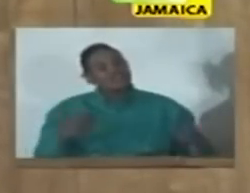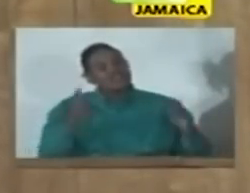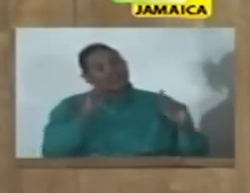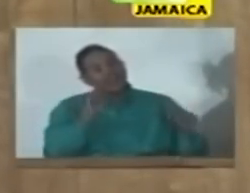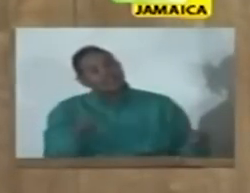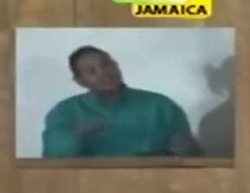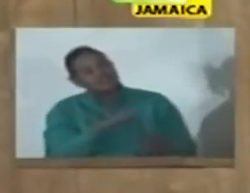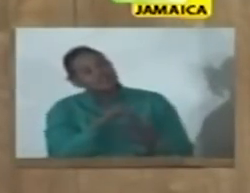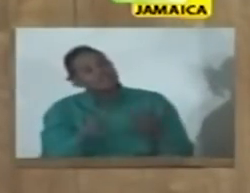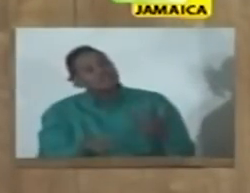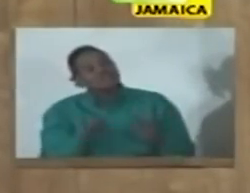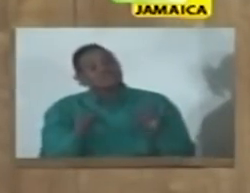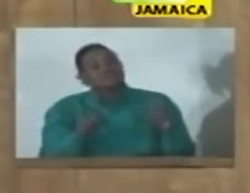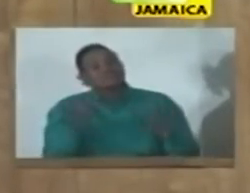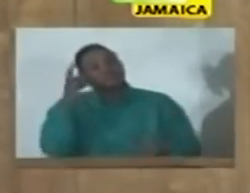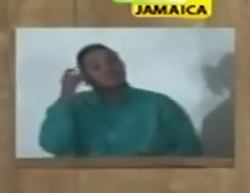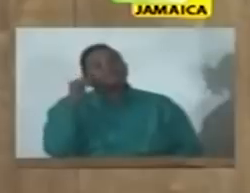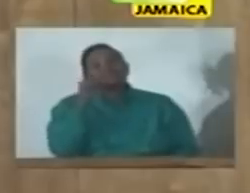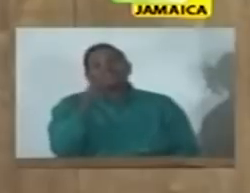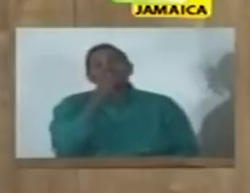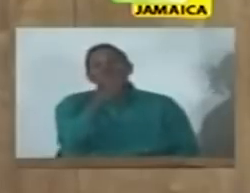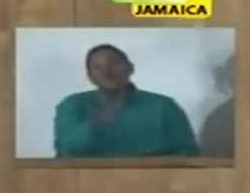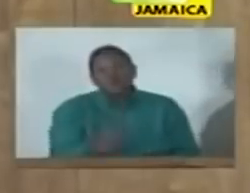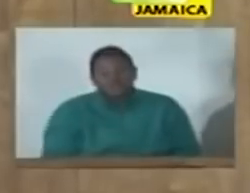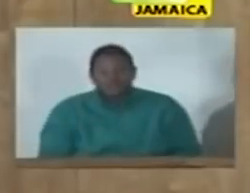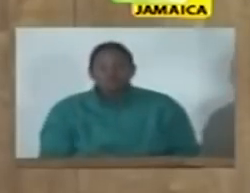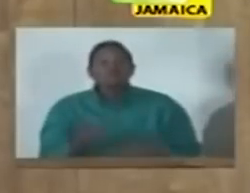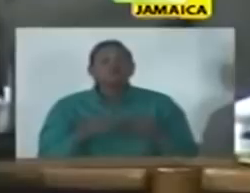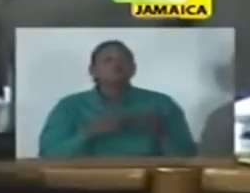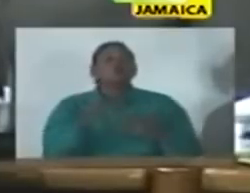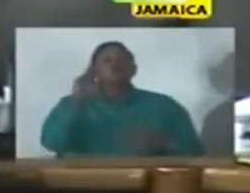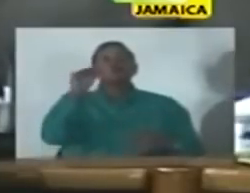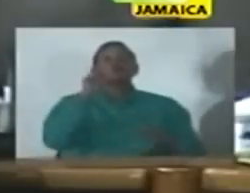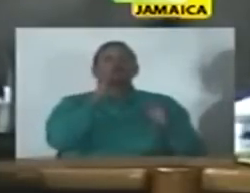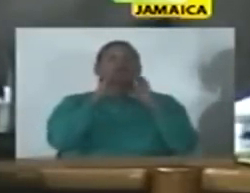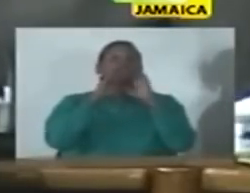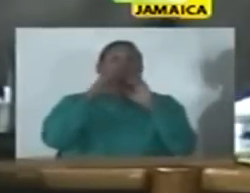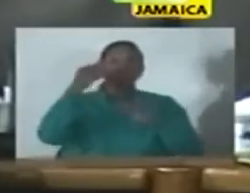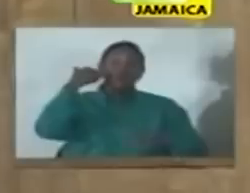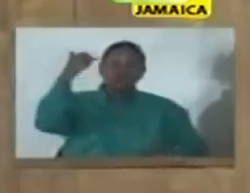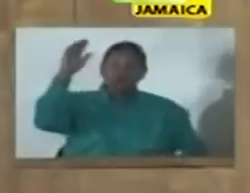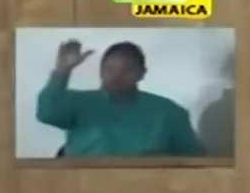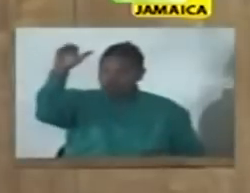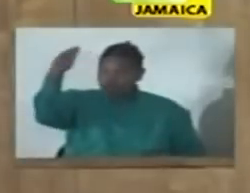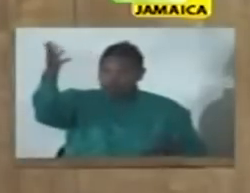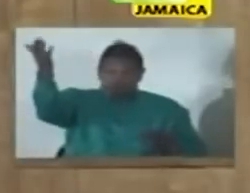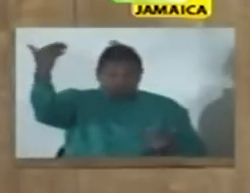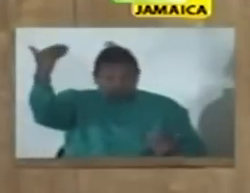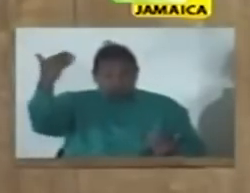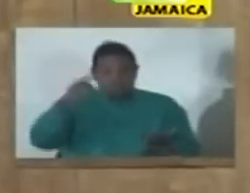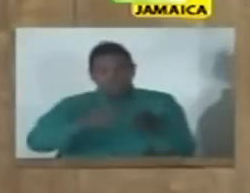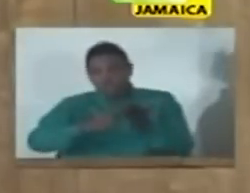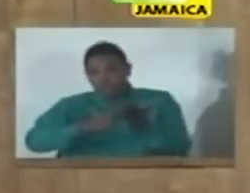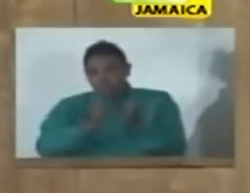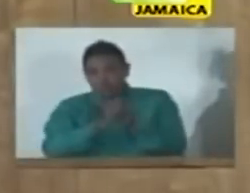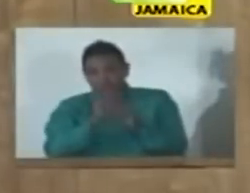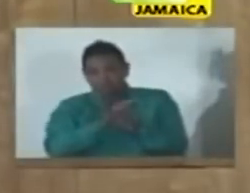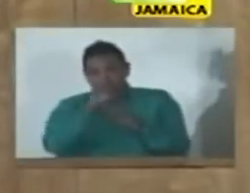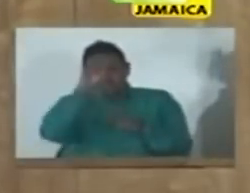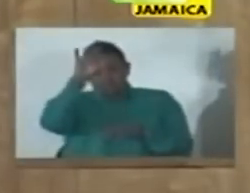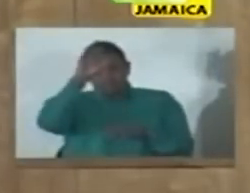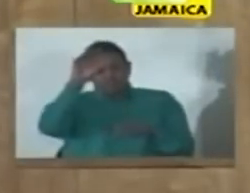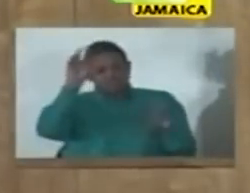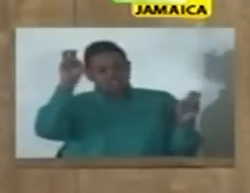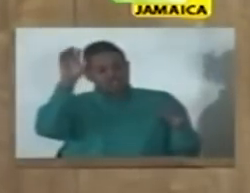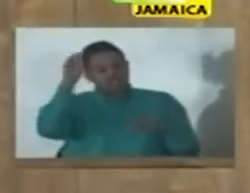question? Because I'm not shouting. Whether the U.S. Embassy have been called in by the Ministry of Foreign Affairs, which is a normal part